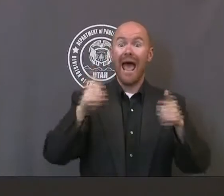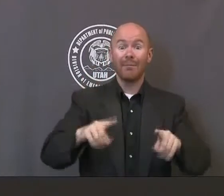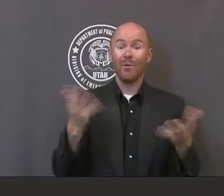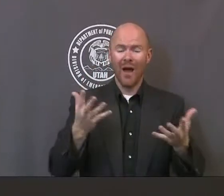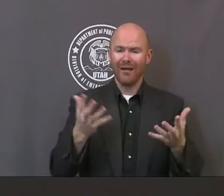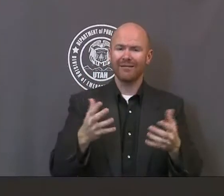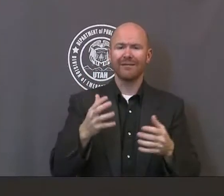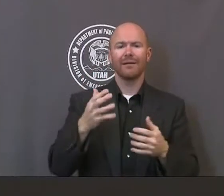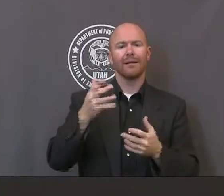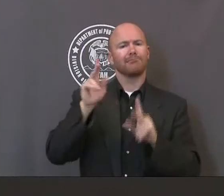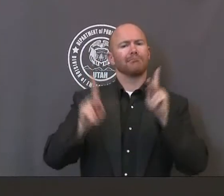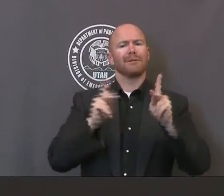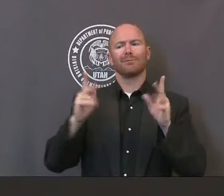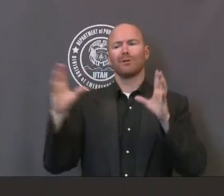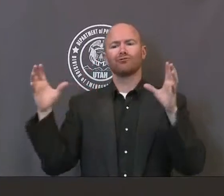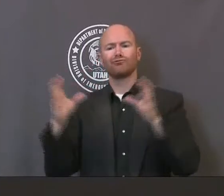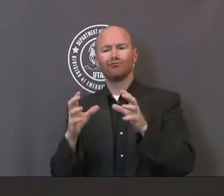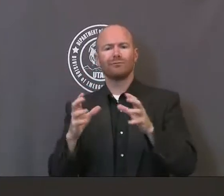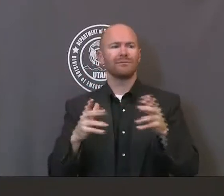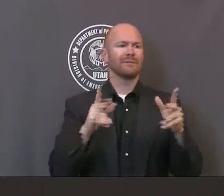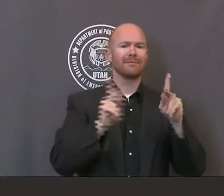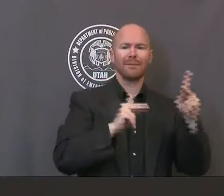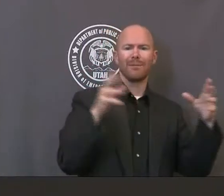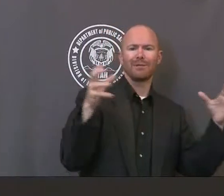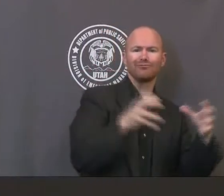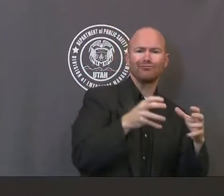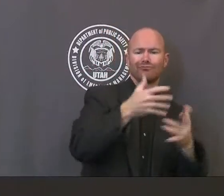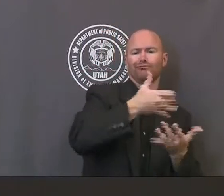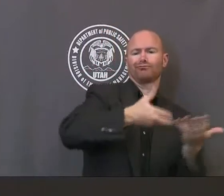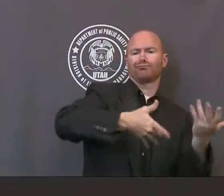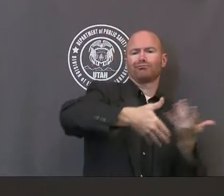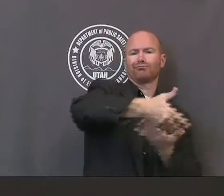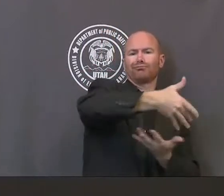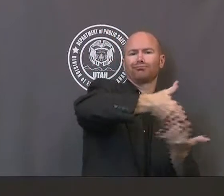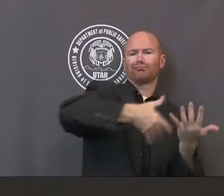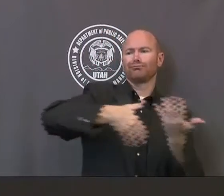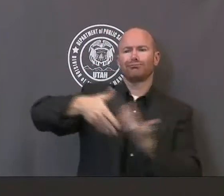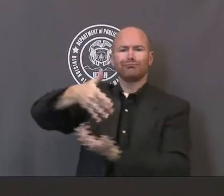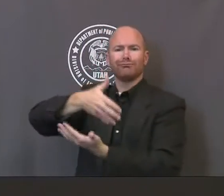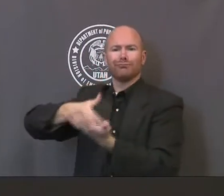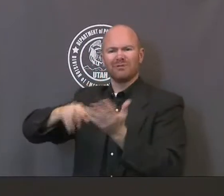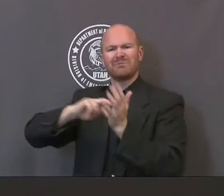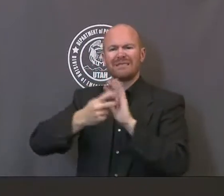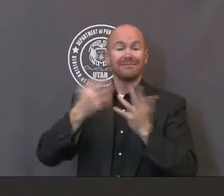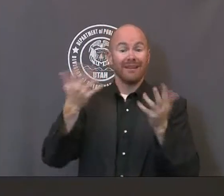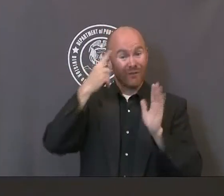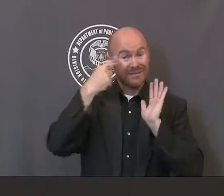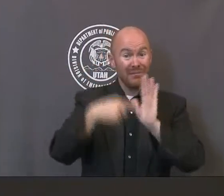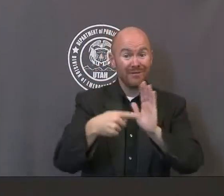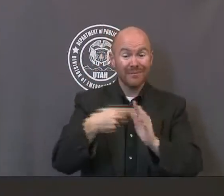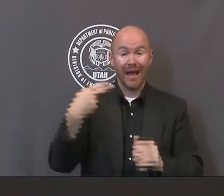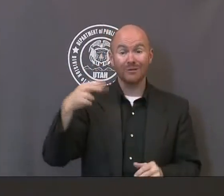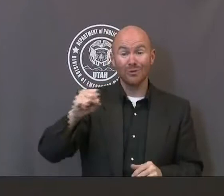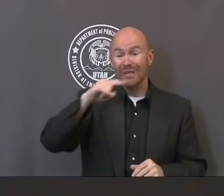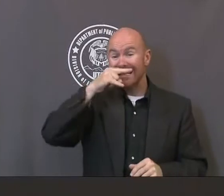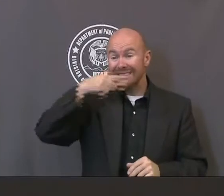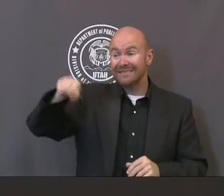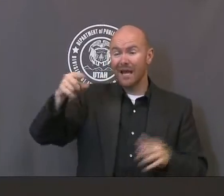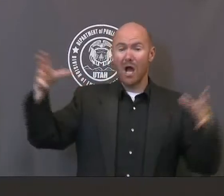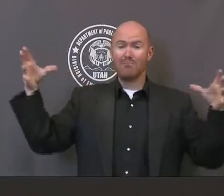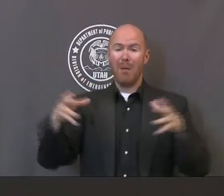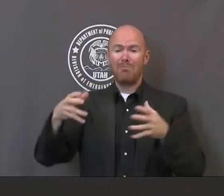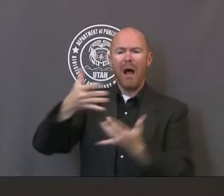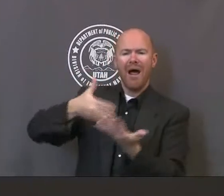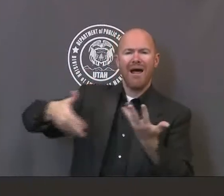the wonderful and important gatherings of family and friends. This includes hanging out with groups of your high school or college friends.